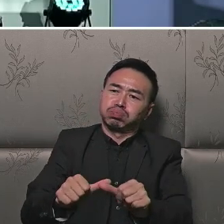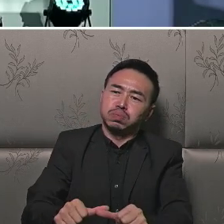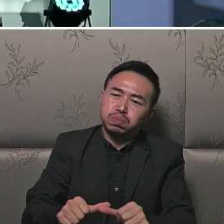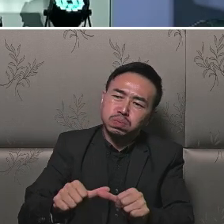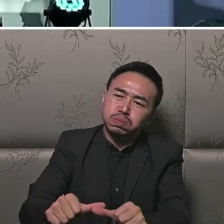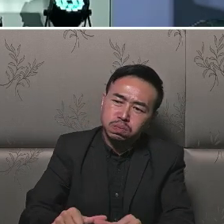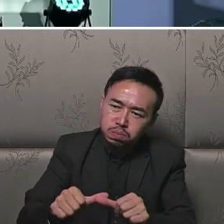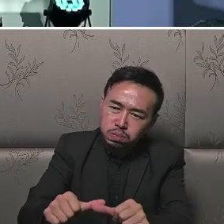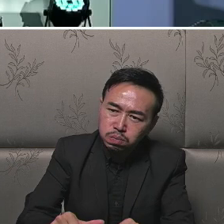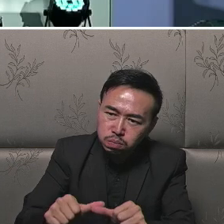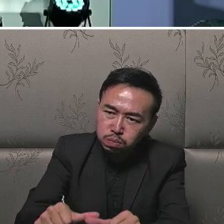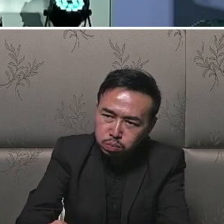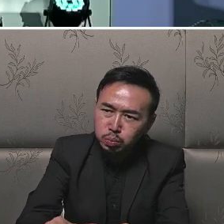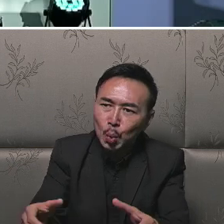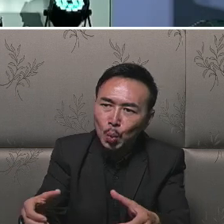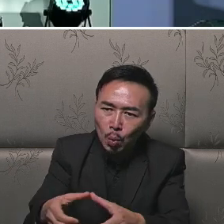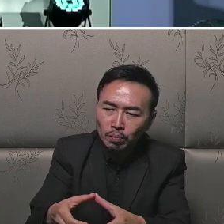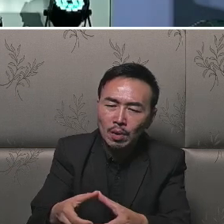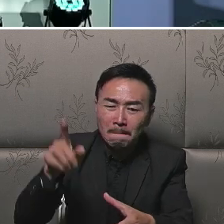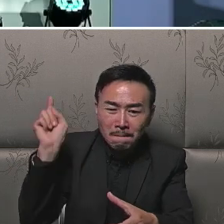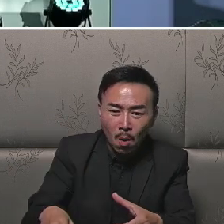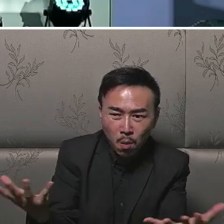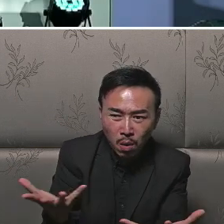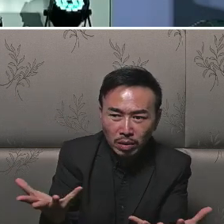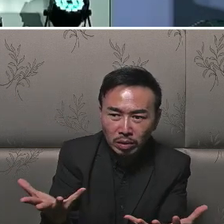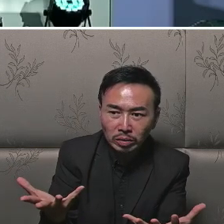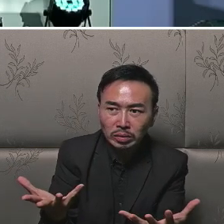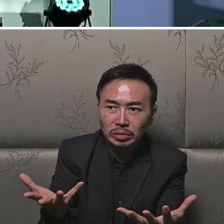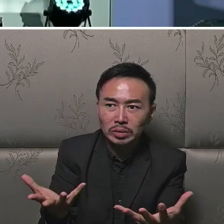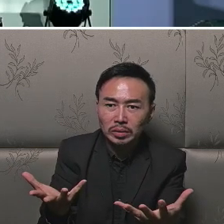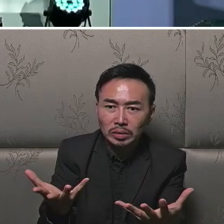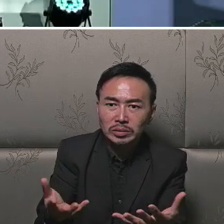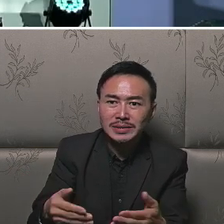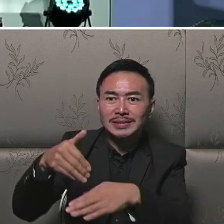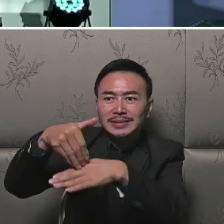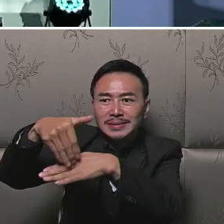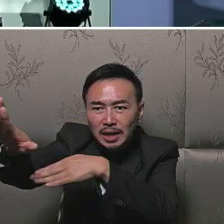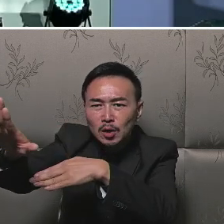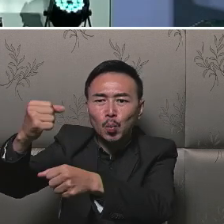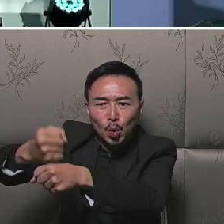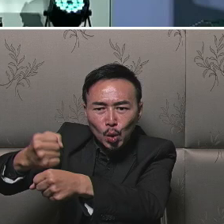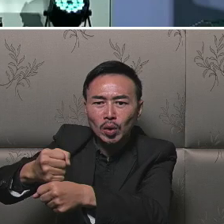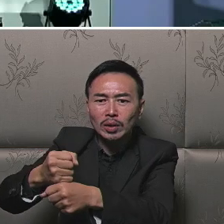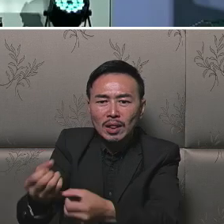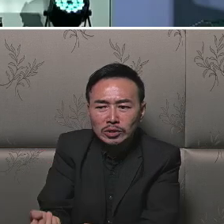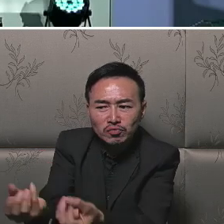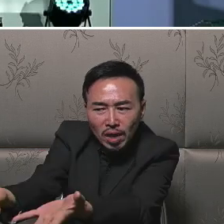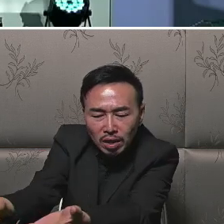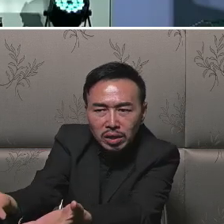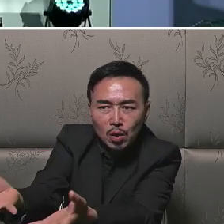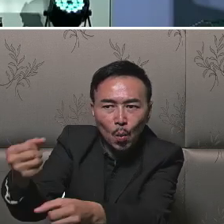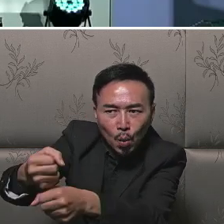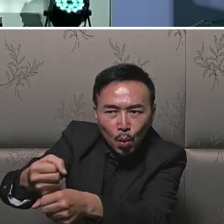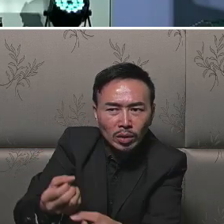areas also. School leaders, instructional leaders come and go, but what is important